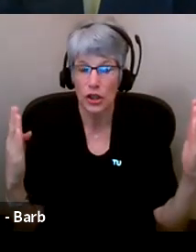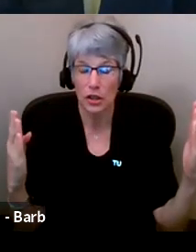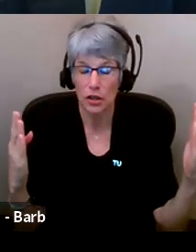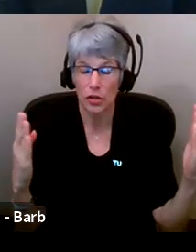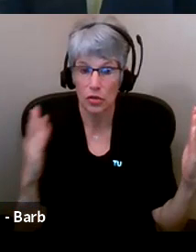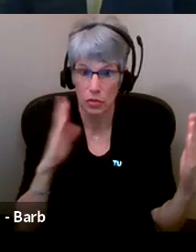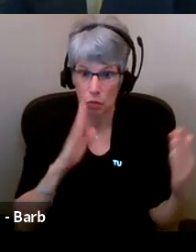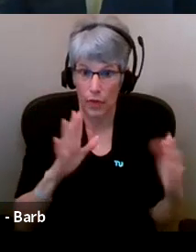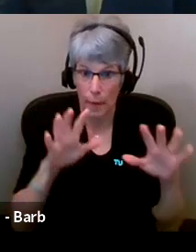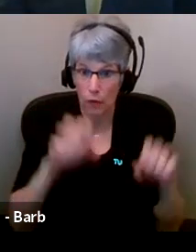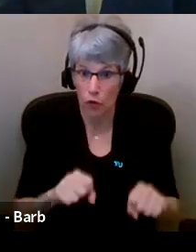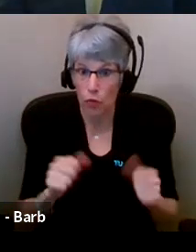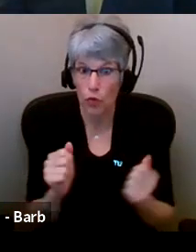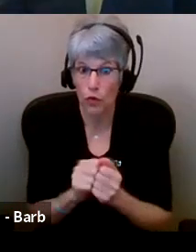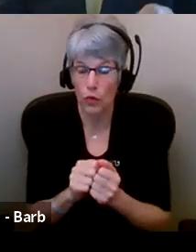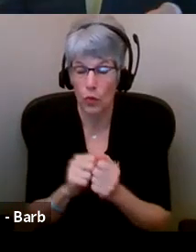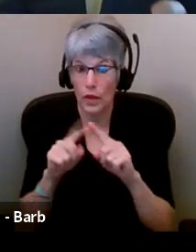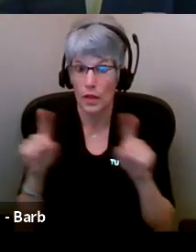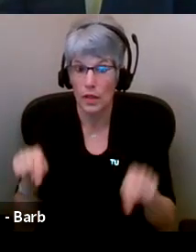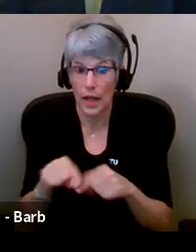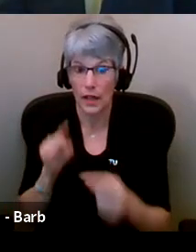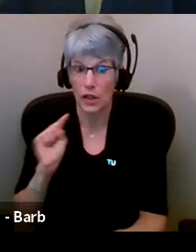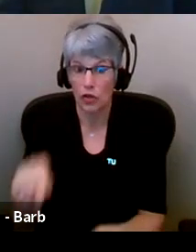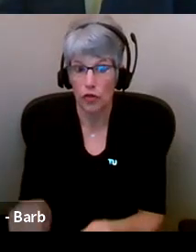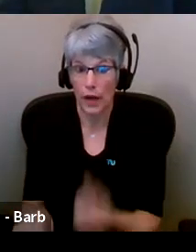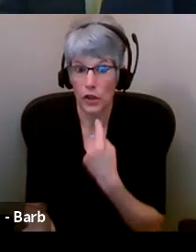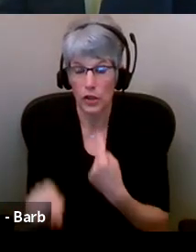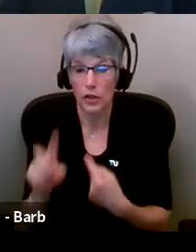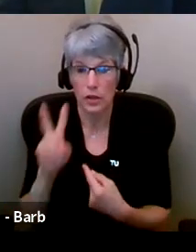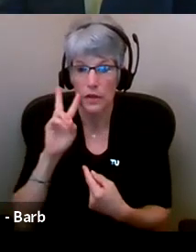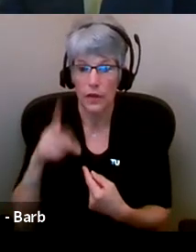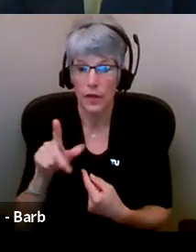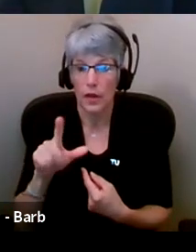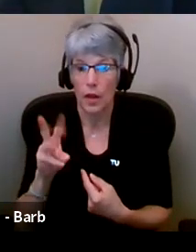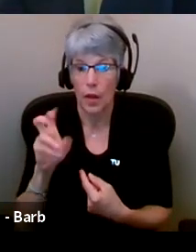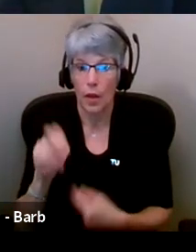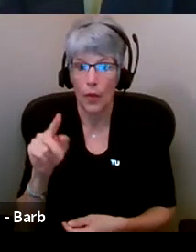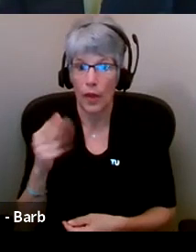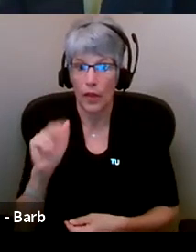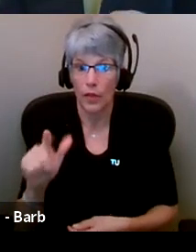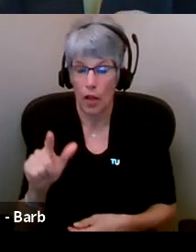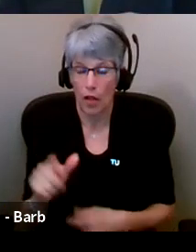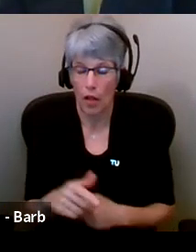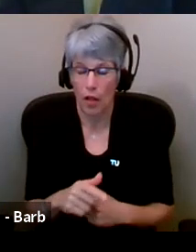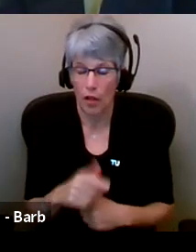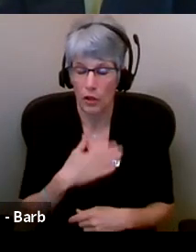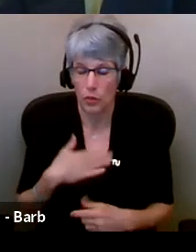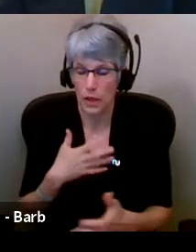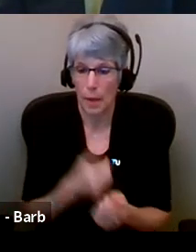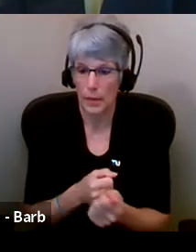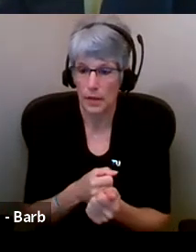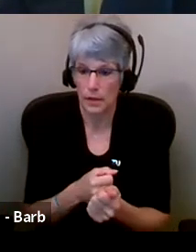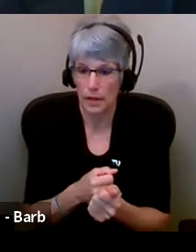be removed along with the directional signage? Vice President Lowenthal, could you provide an update in regards to the plastic that is up